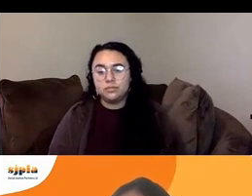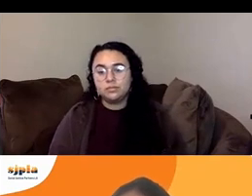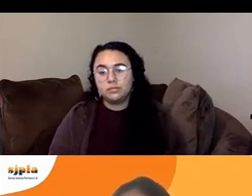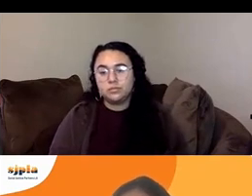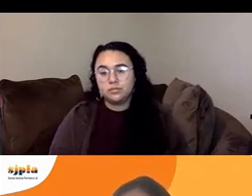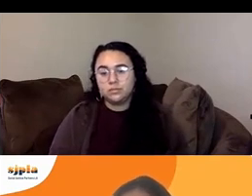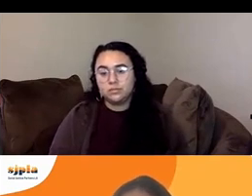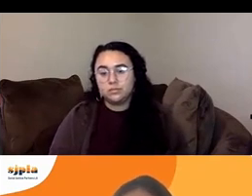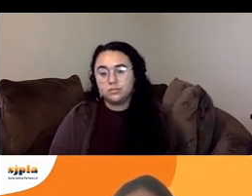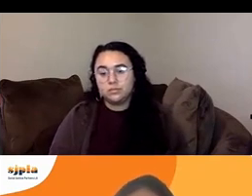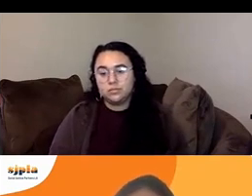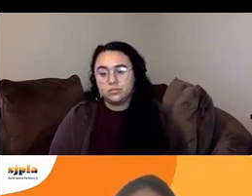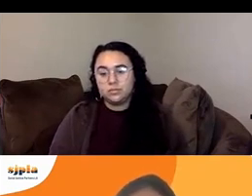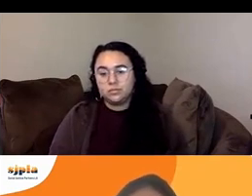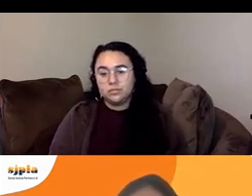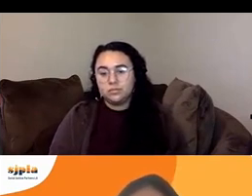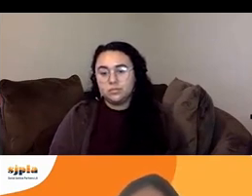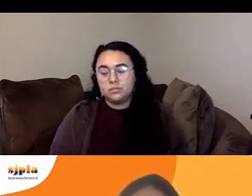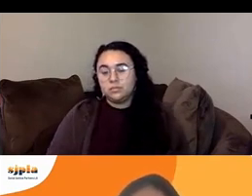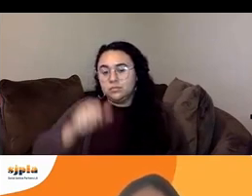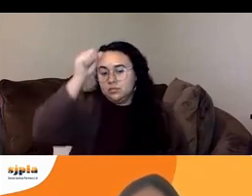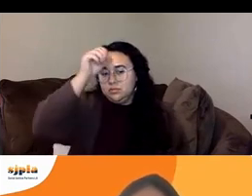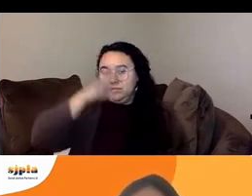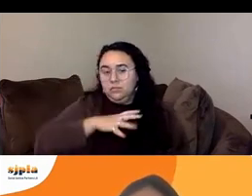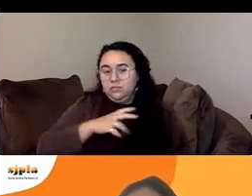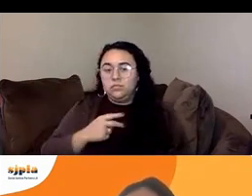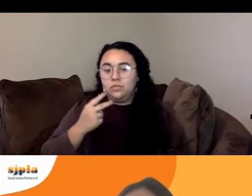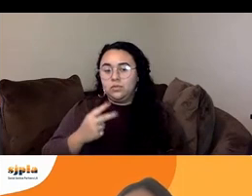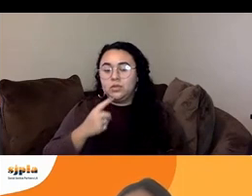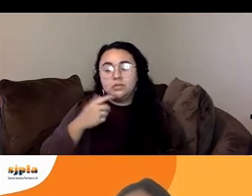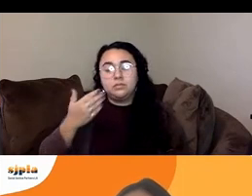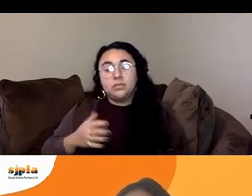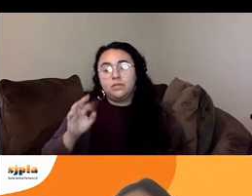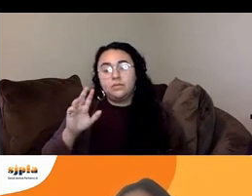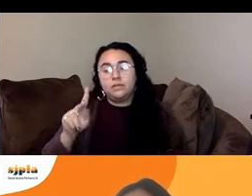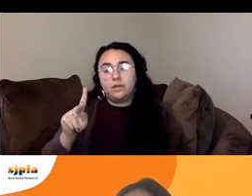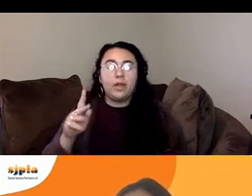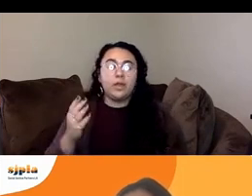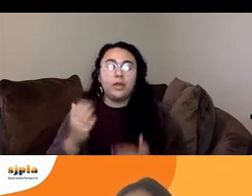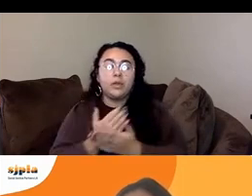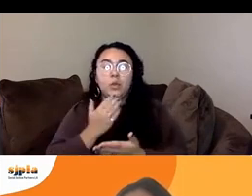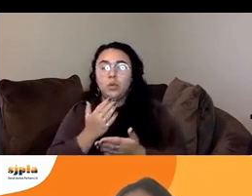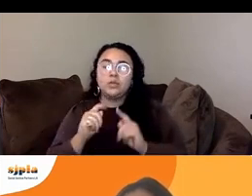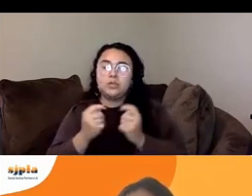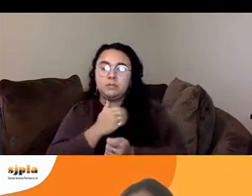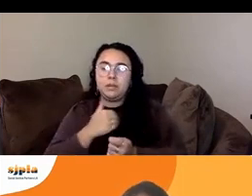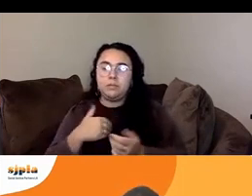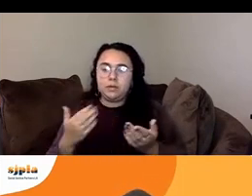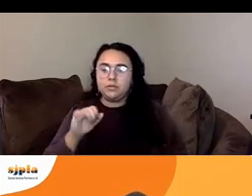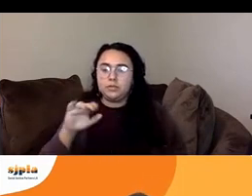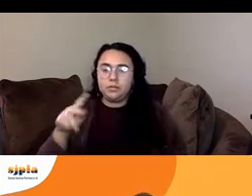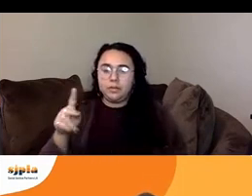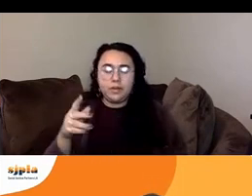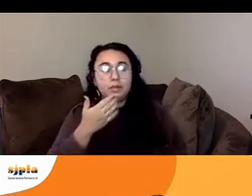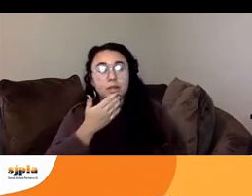All right, yeah, this is Frank. I'm a new team member here at SJP, and I just wanted to say thank you for joining us today at